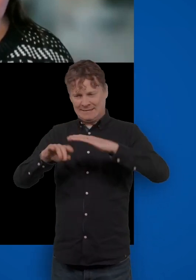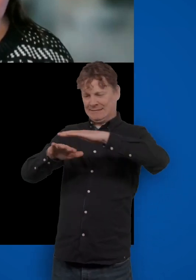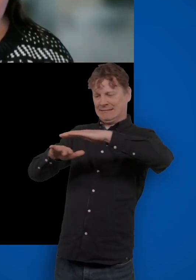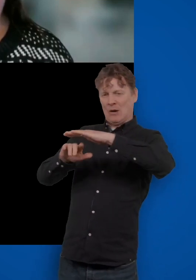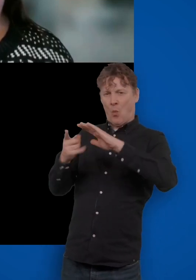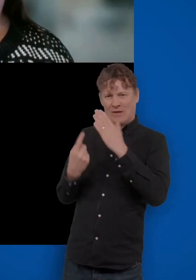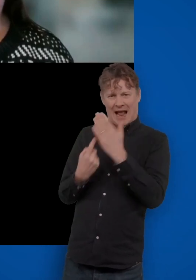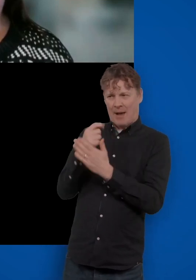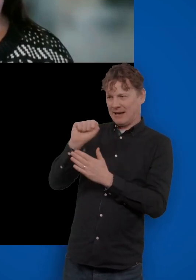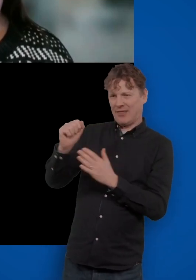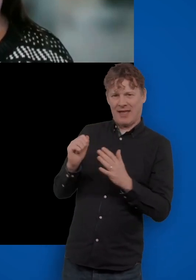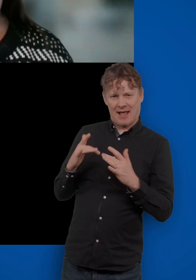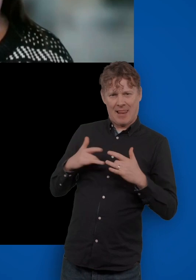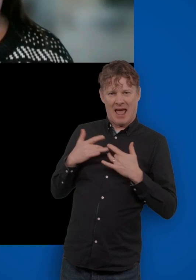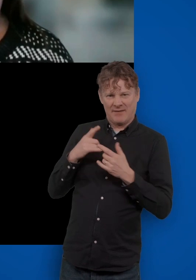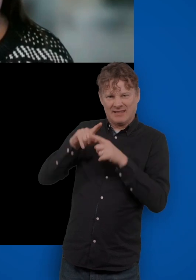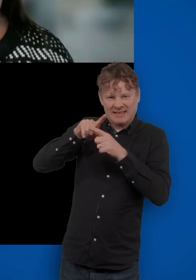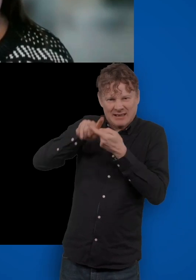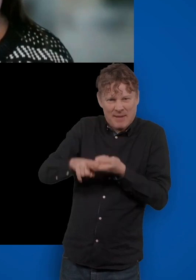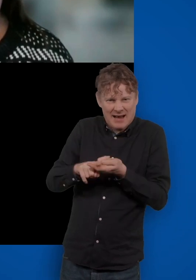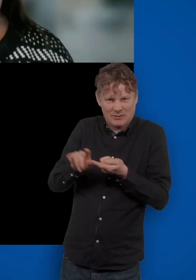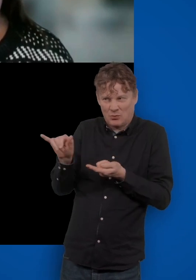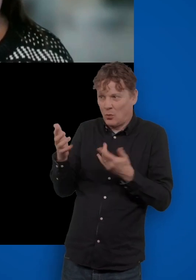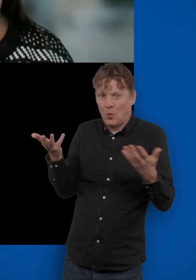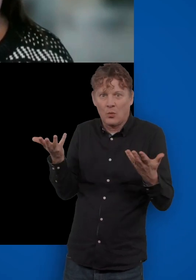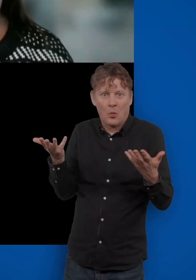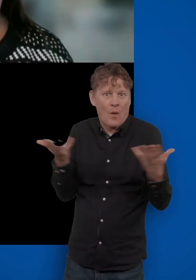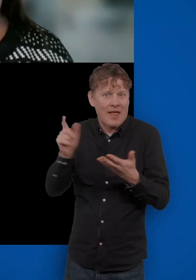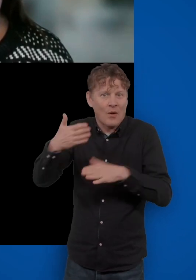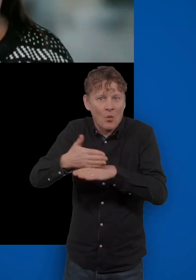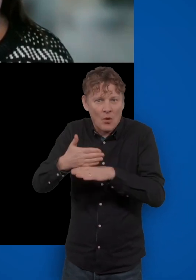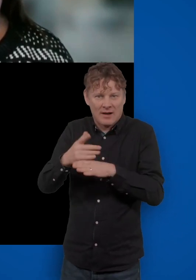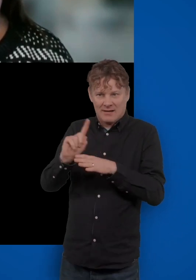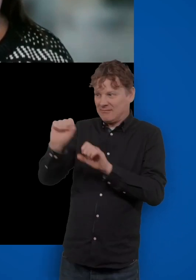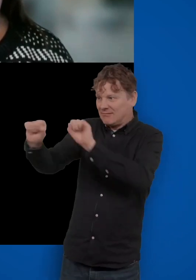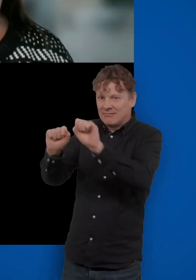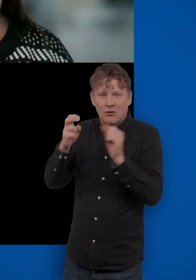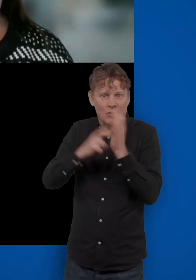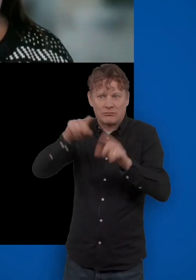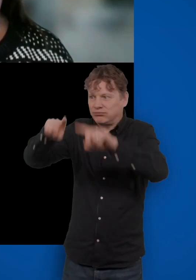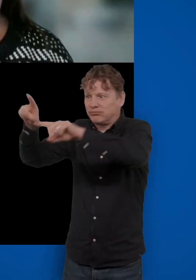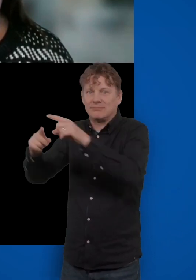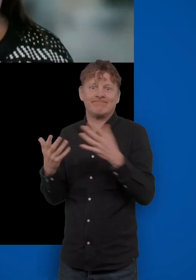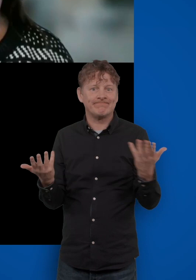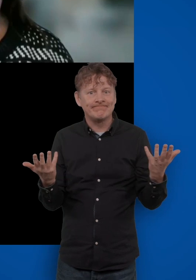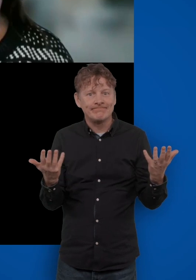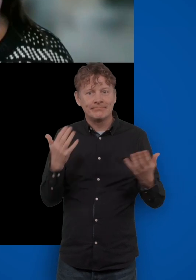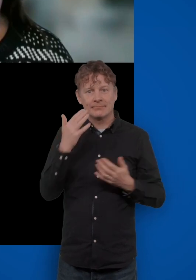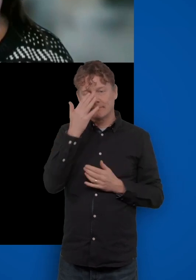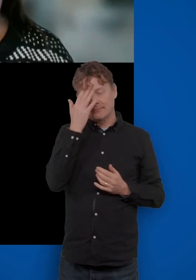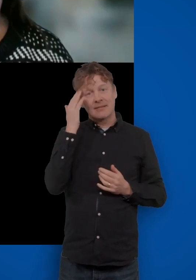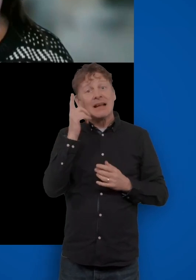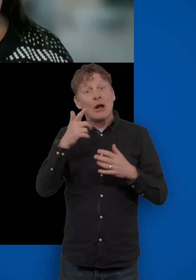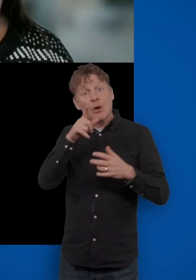was happening in their lives was determined by where they were actually working. Now, that is an interesting thing, because of course